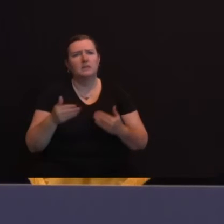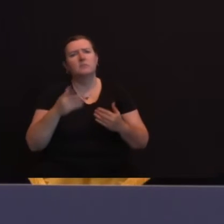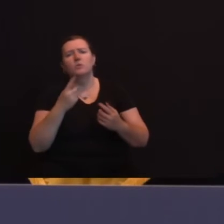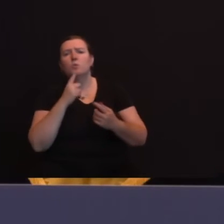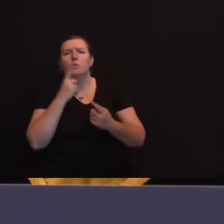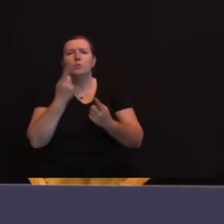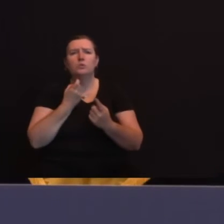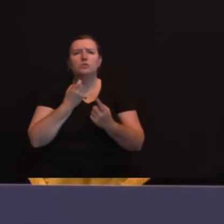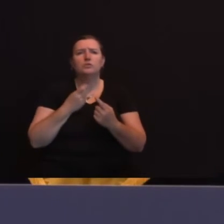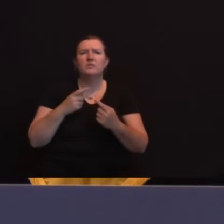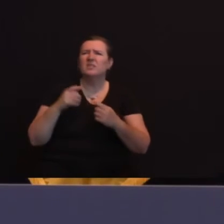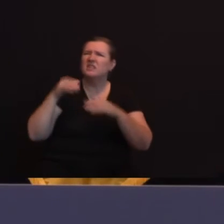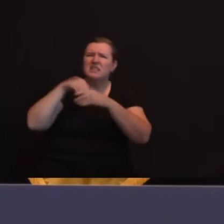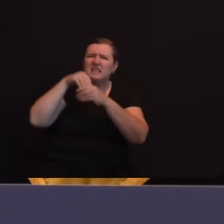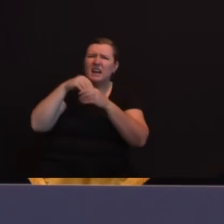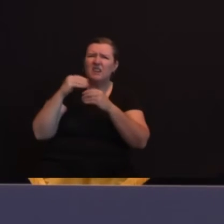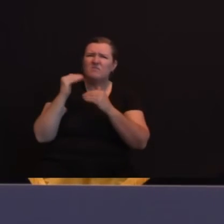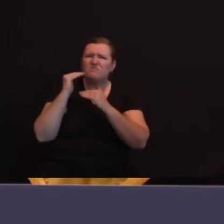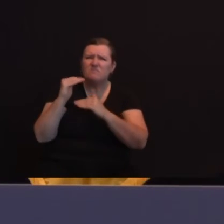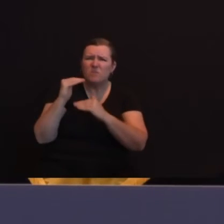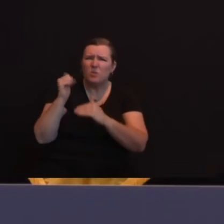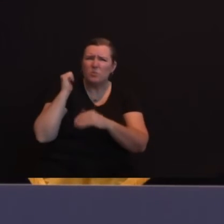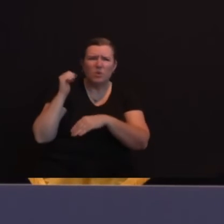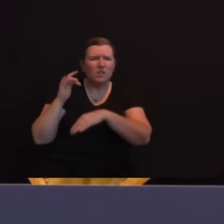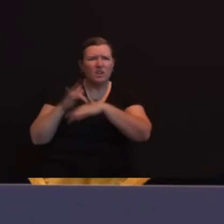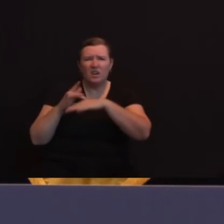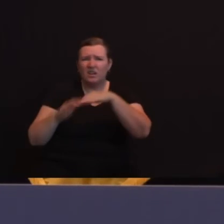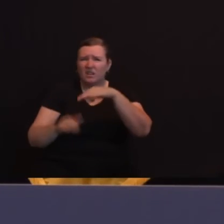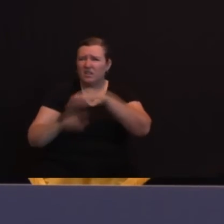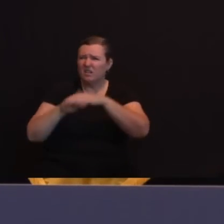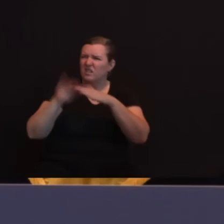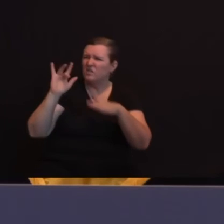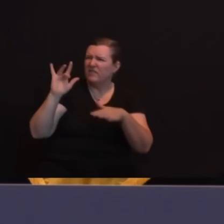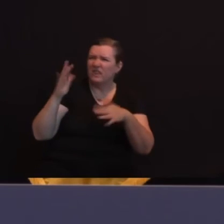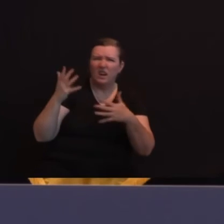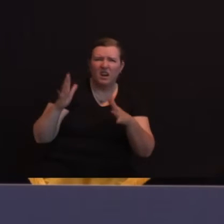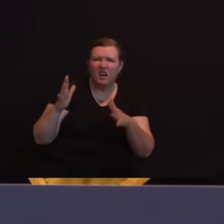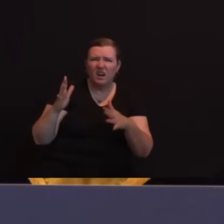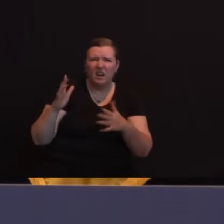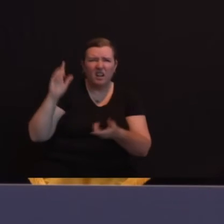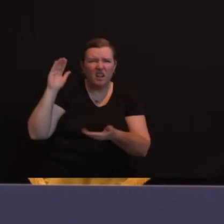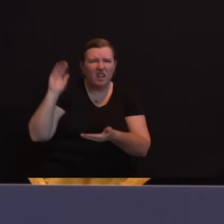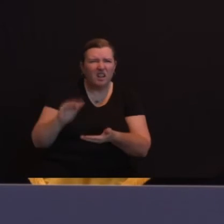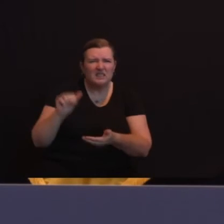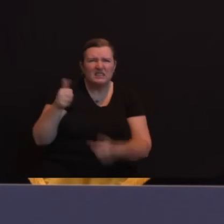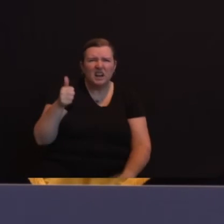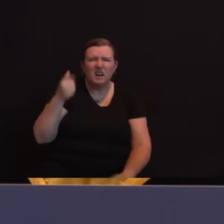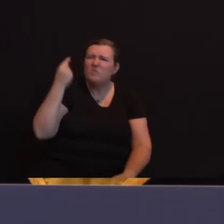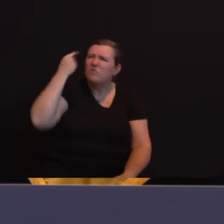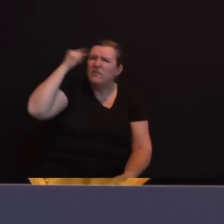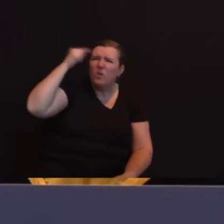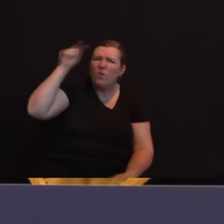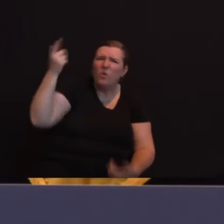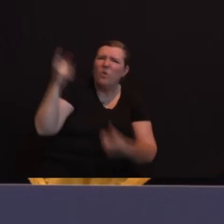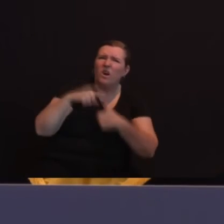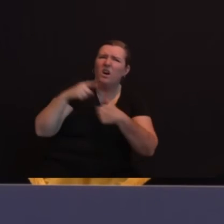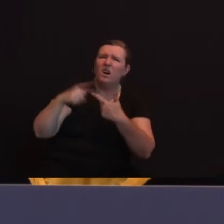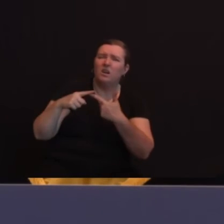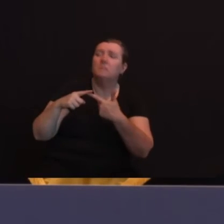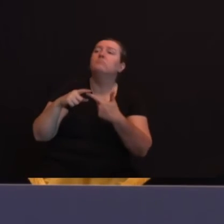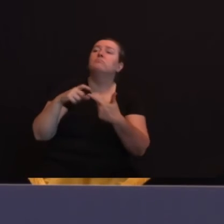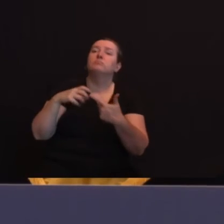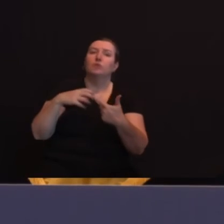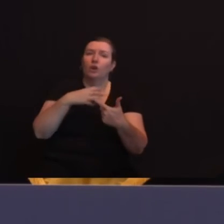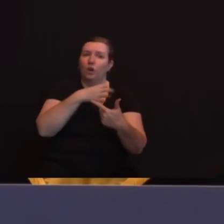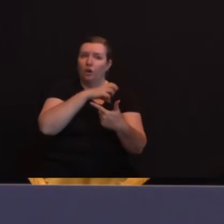enforce. Can you just explain your decision to do that now? And will law enforcement be advised to do anything to try ensuring people follow the